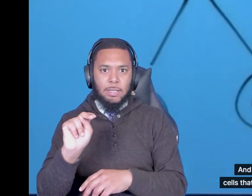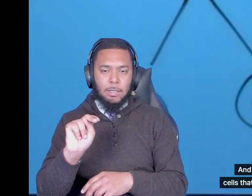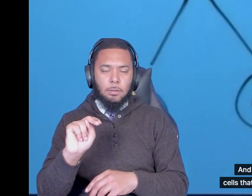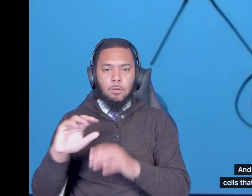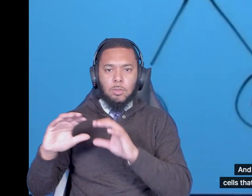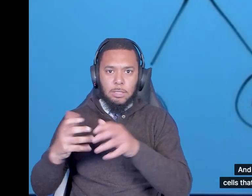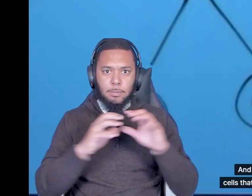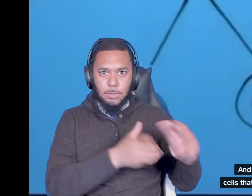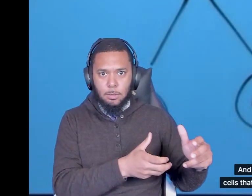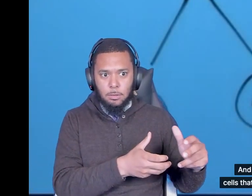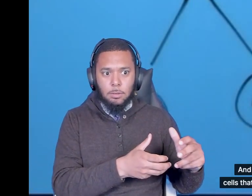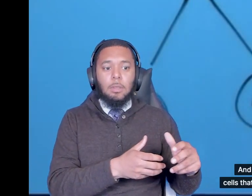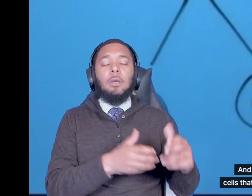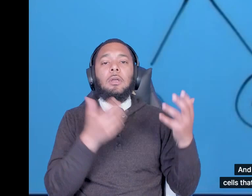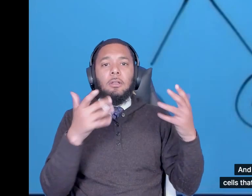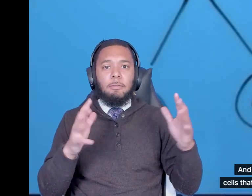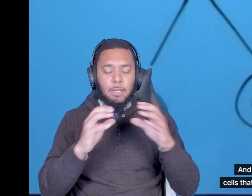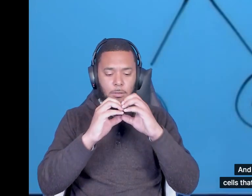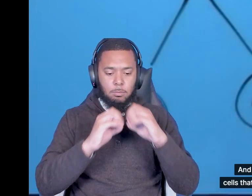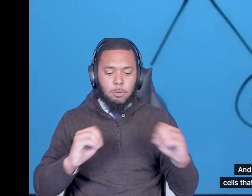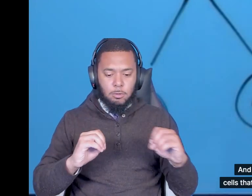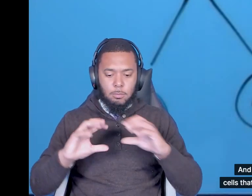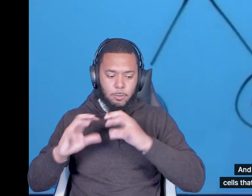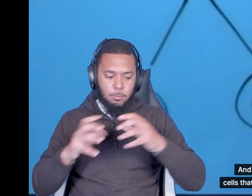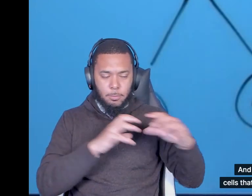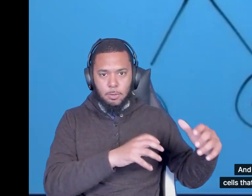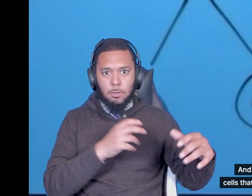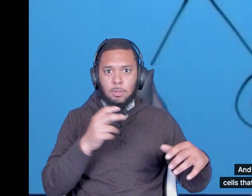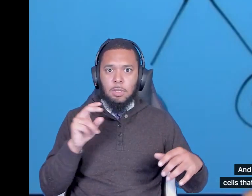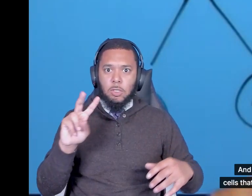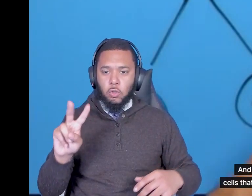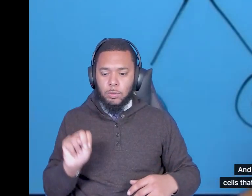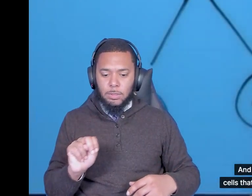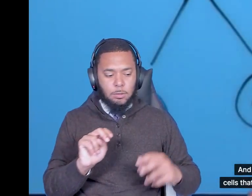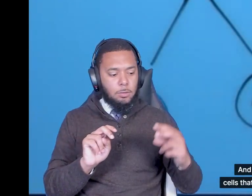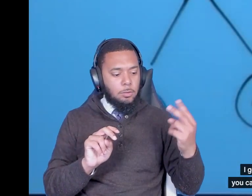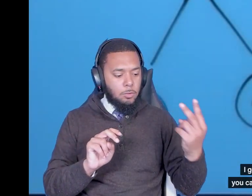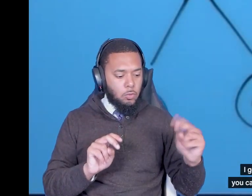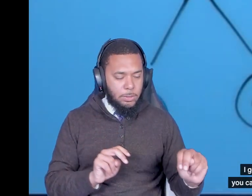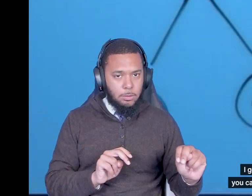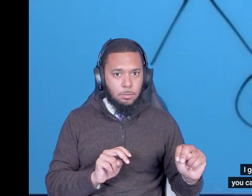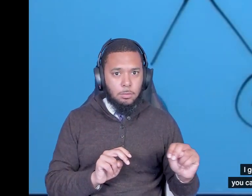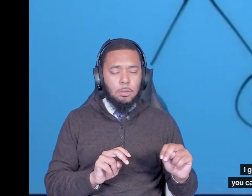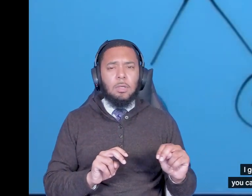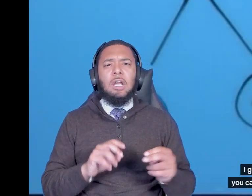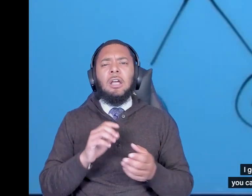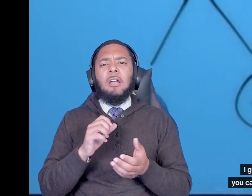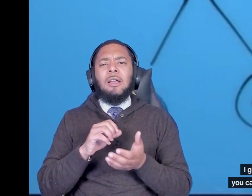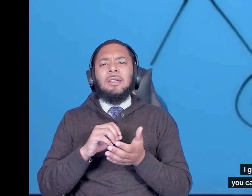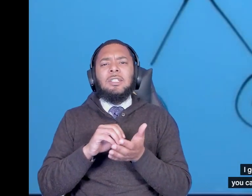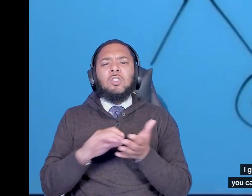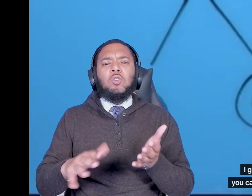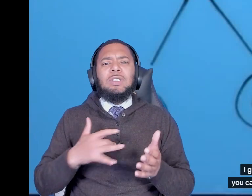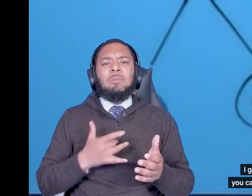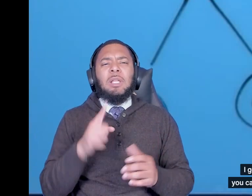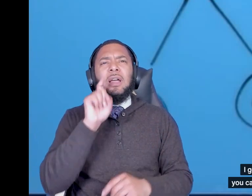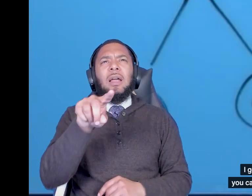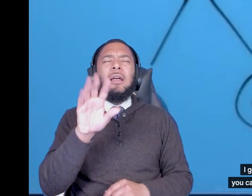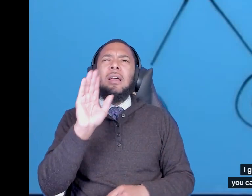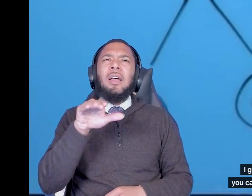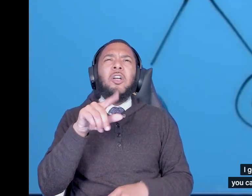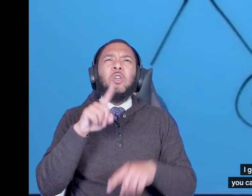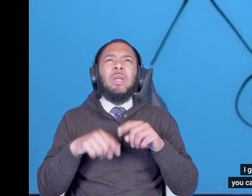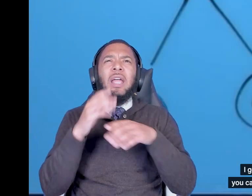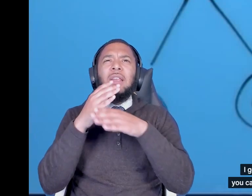divide a cell and we get 2 cells that each have 2N. So my question that I get from students a lot is, well, you can't divide 2